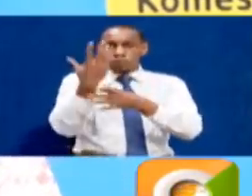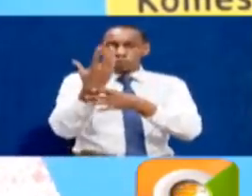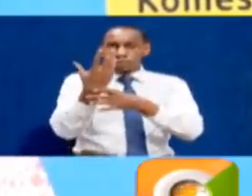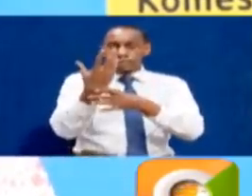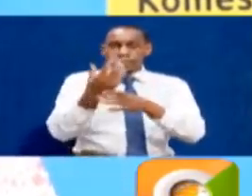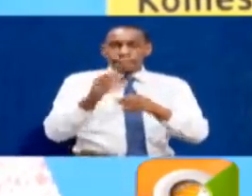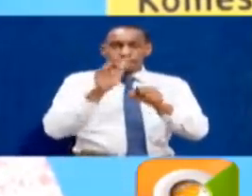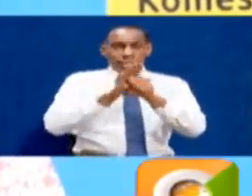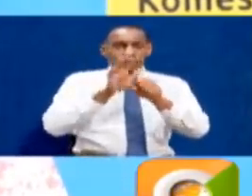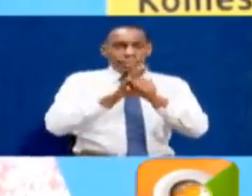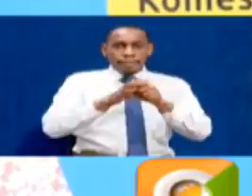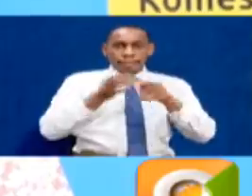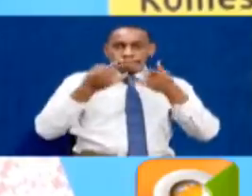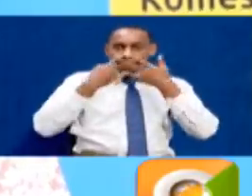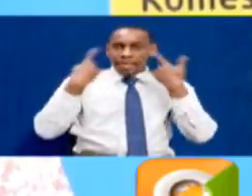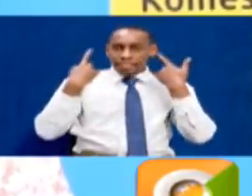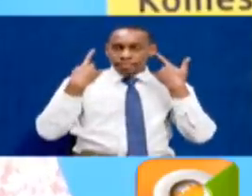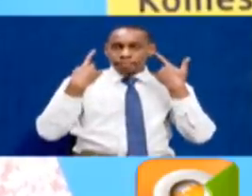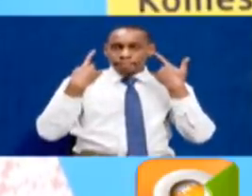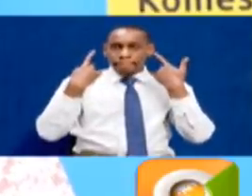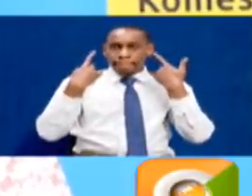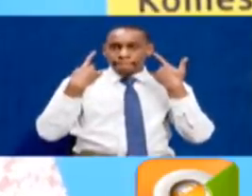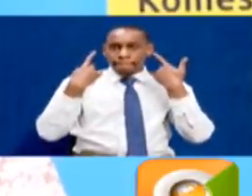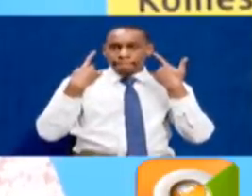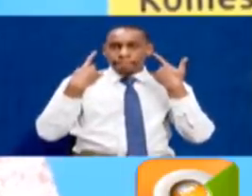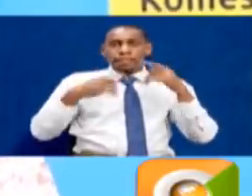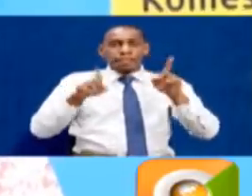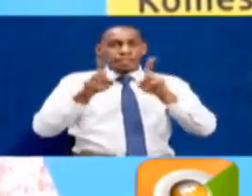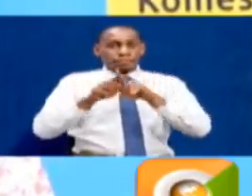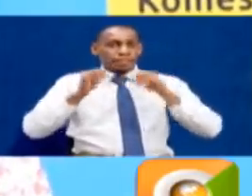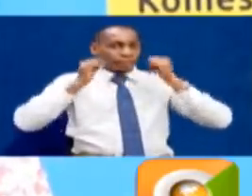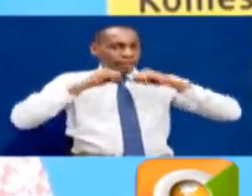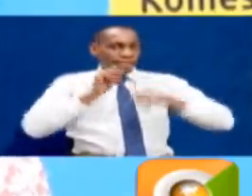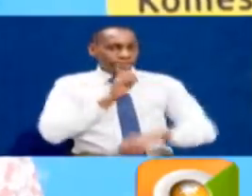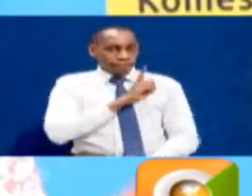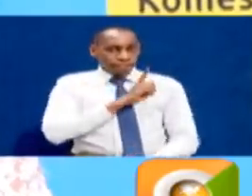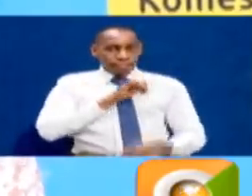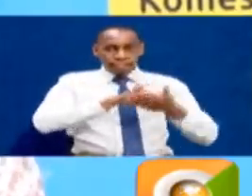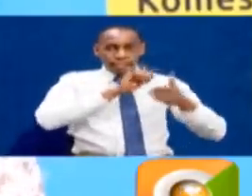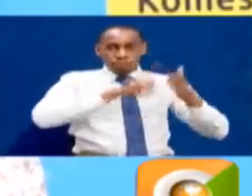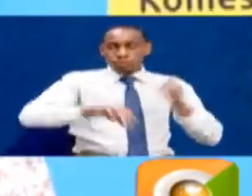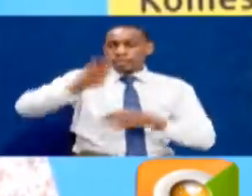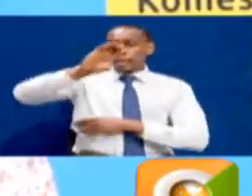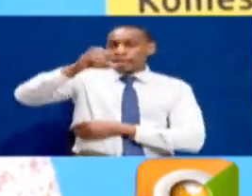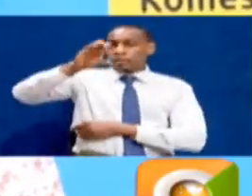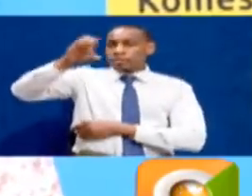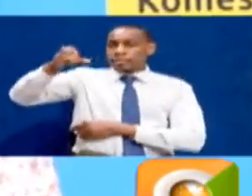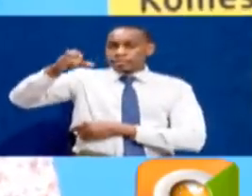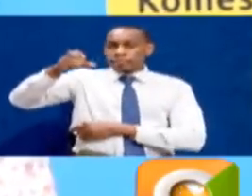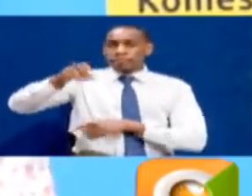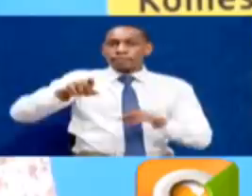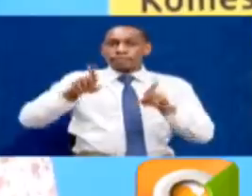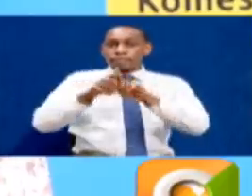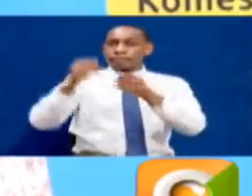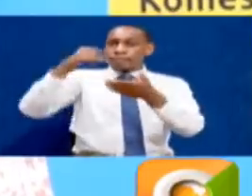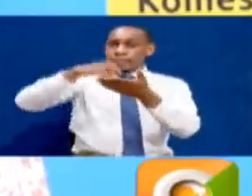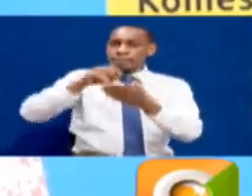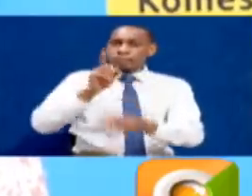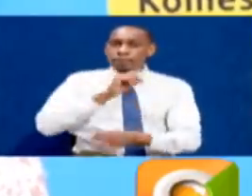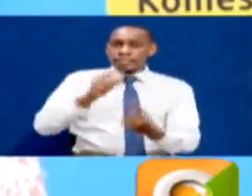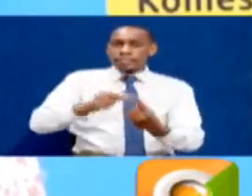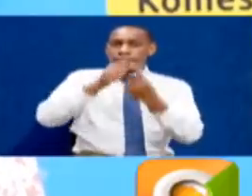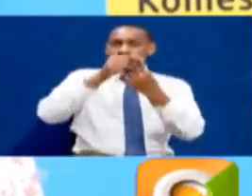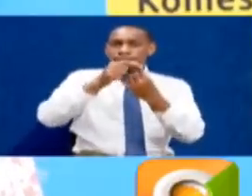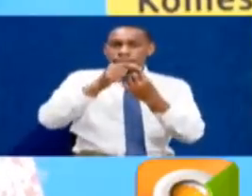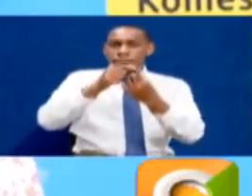a large quantity of masks. And we have also agreed that the counties are going to get involved,